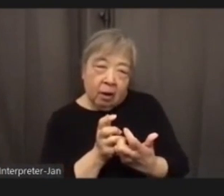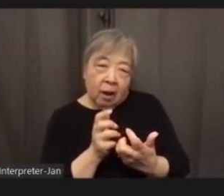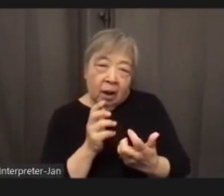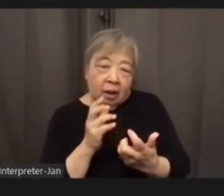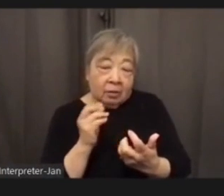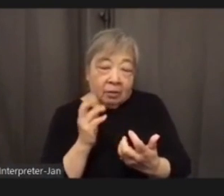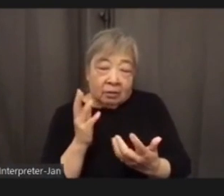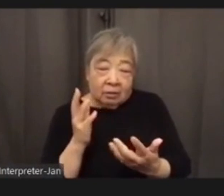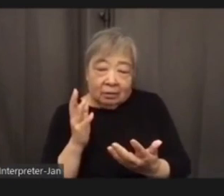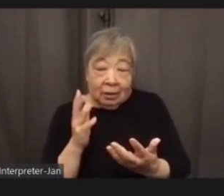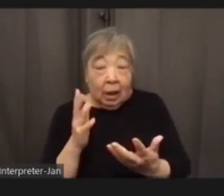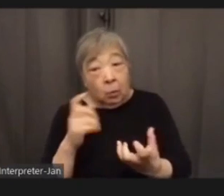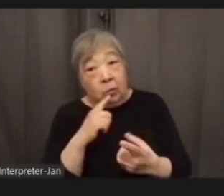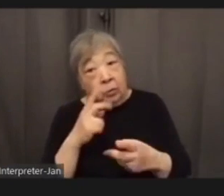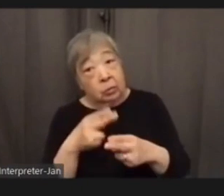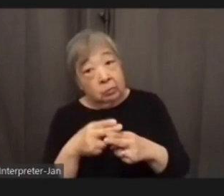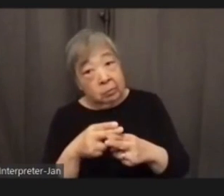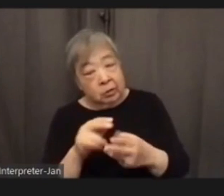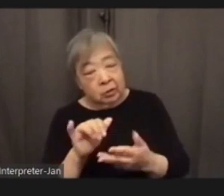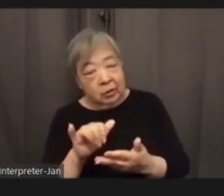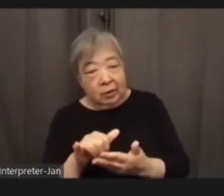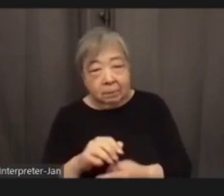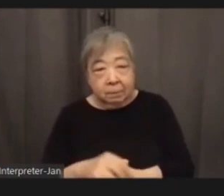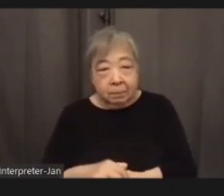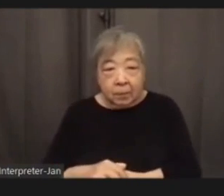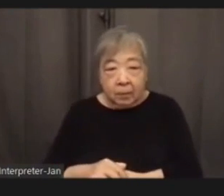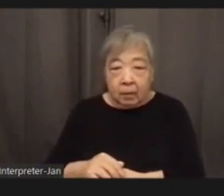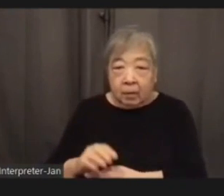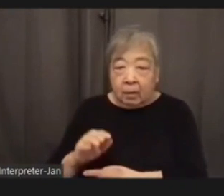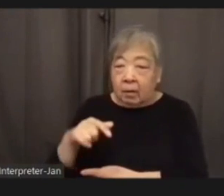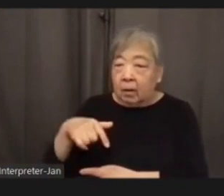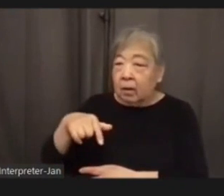I just wanted to mention that. Yeah. And having